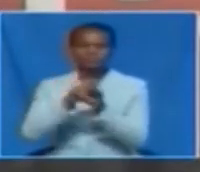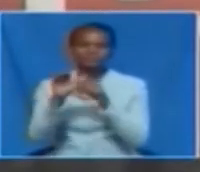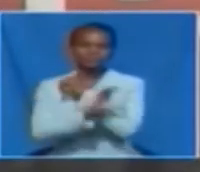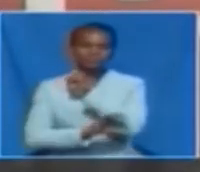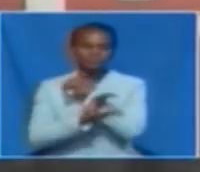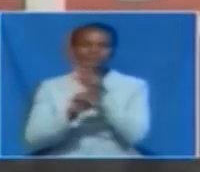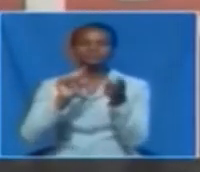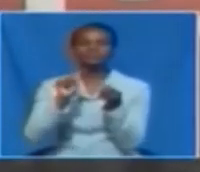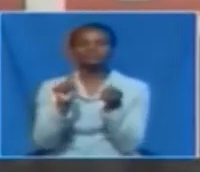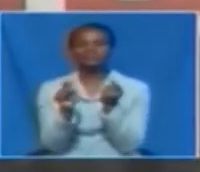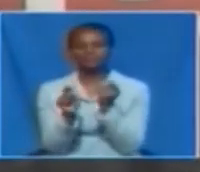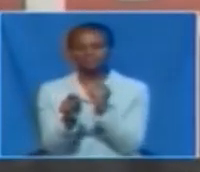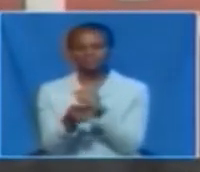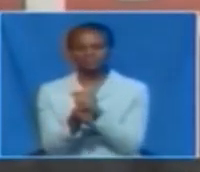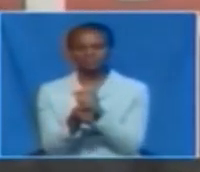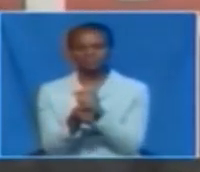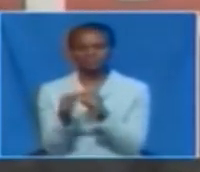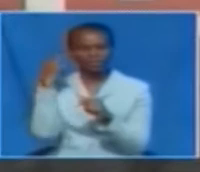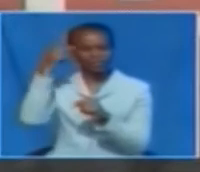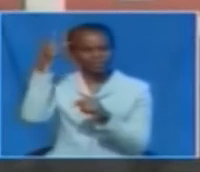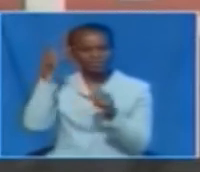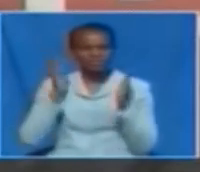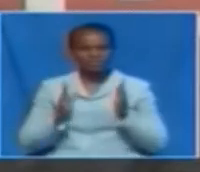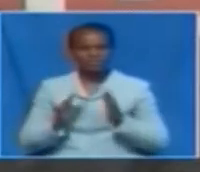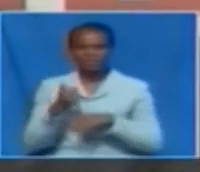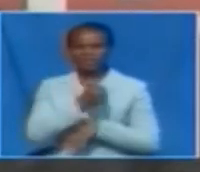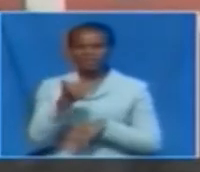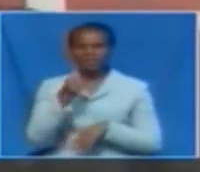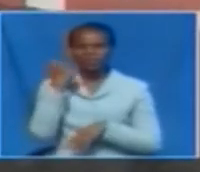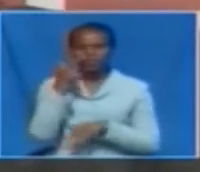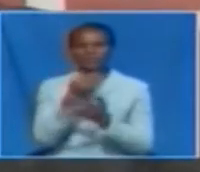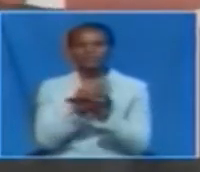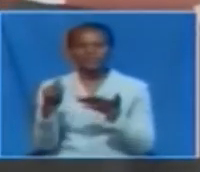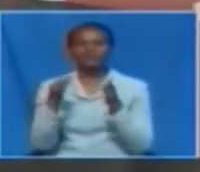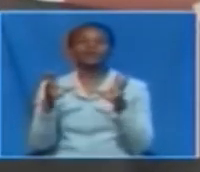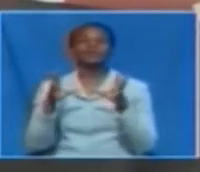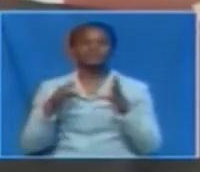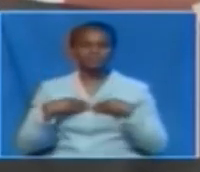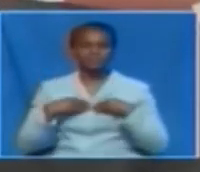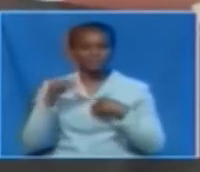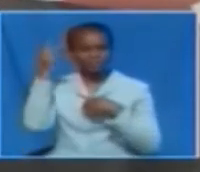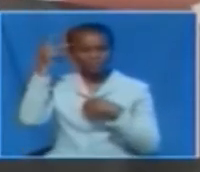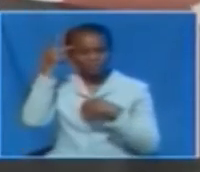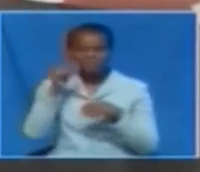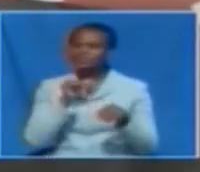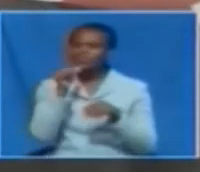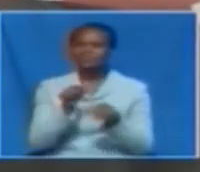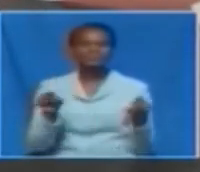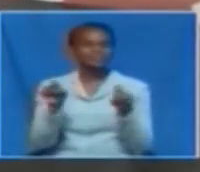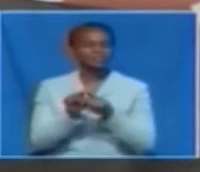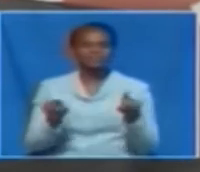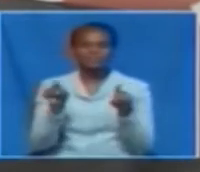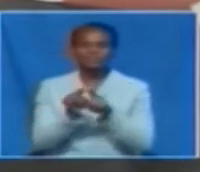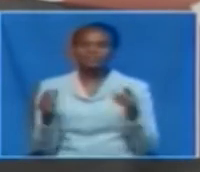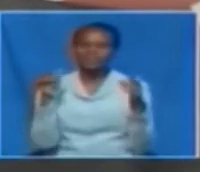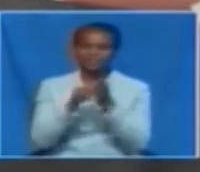changed. And any politician who fails to acknowledge the fact that the politics will not be the same,